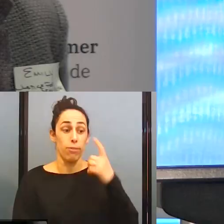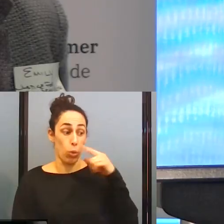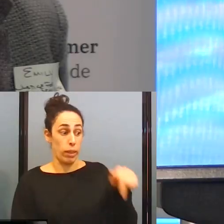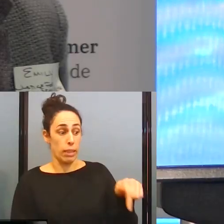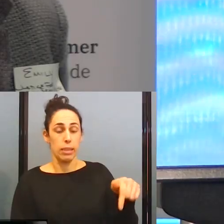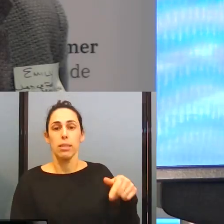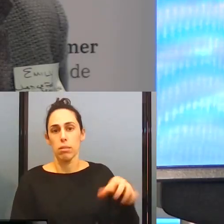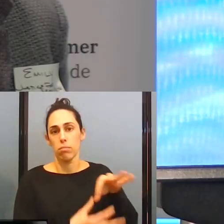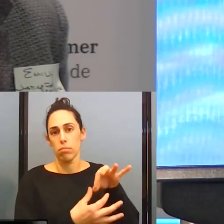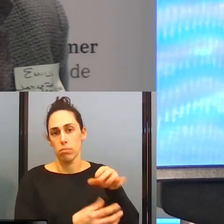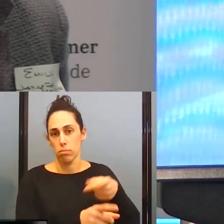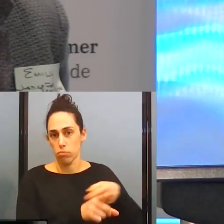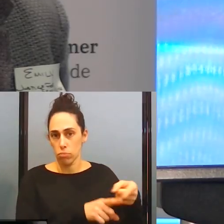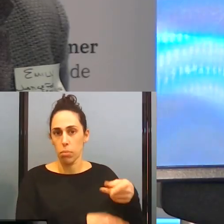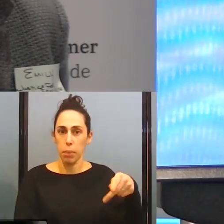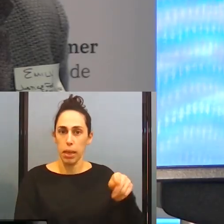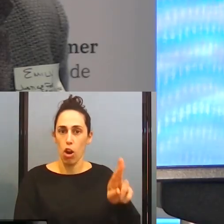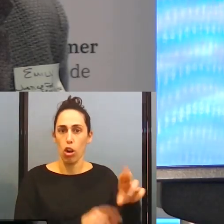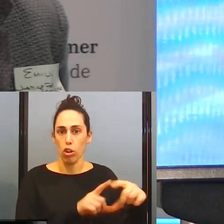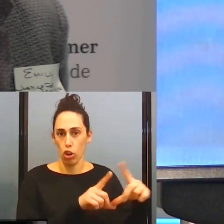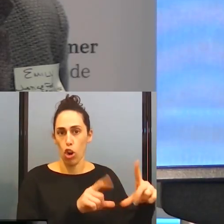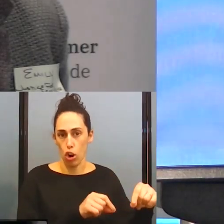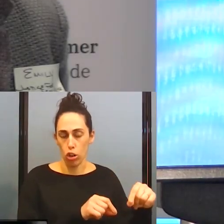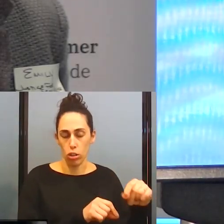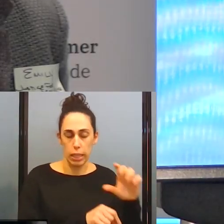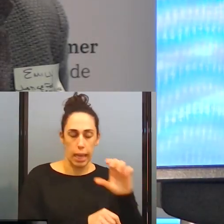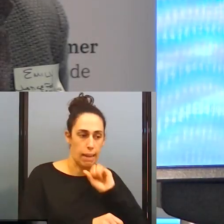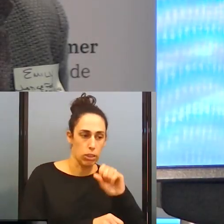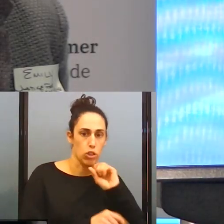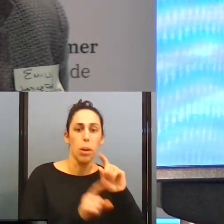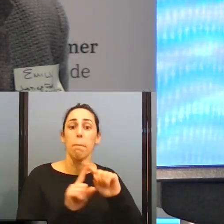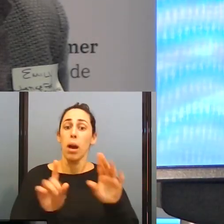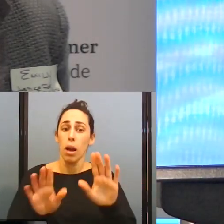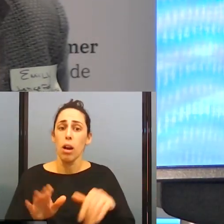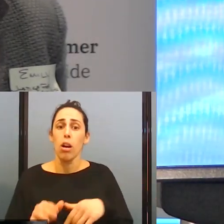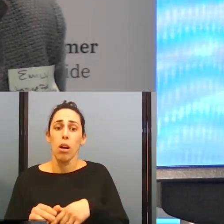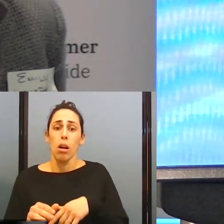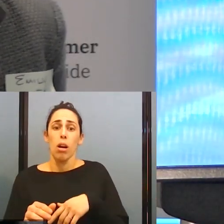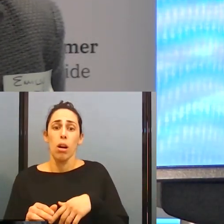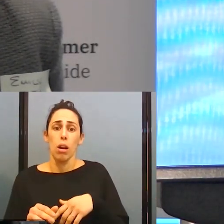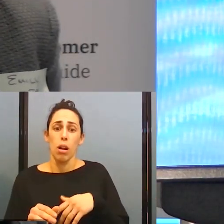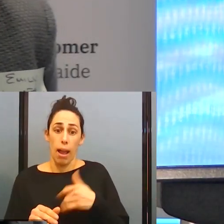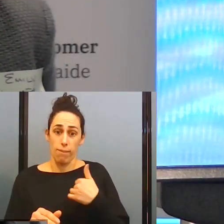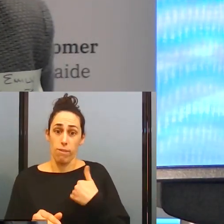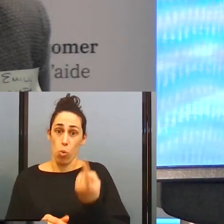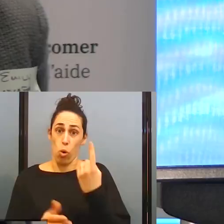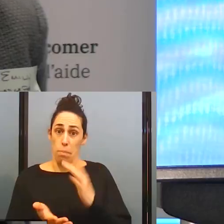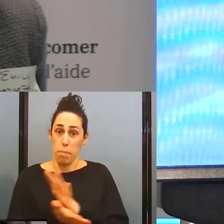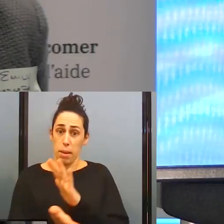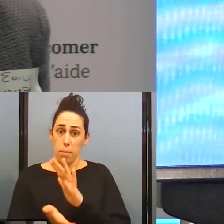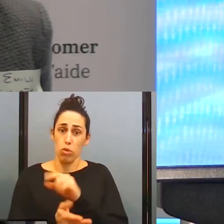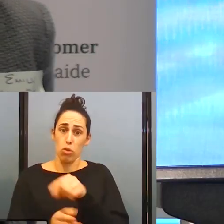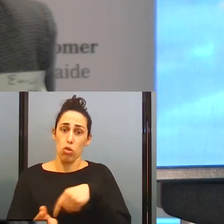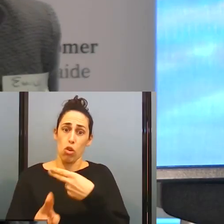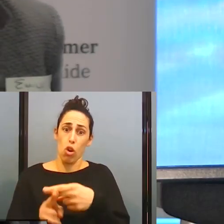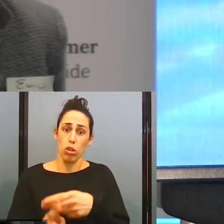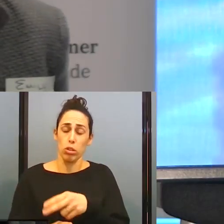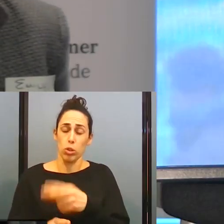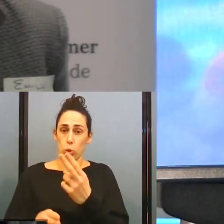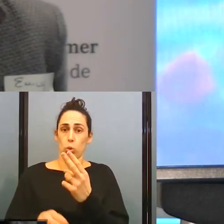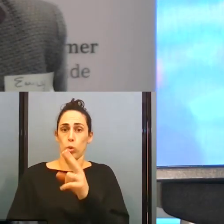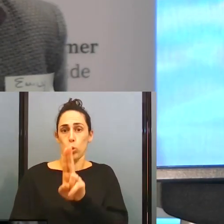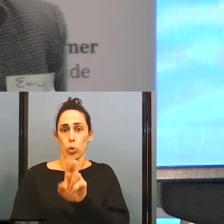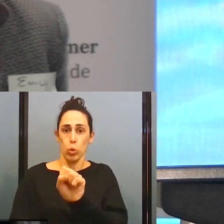recent years, there's a document called a use of representative, which is a document that someone would sign and submit to immigration to